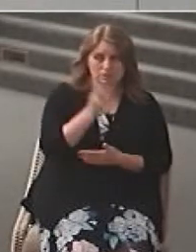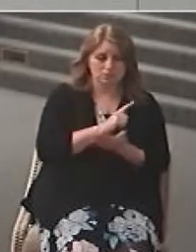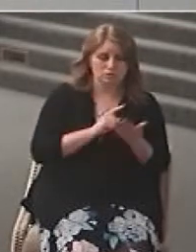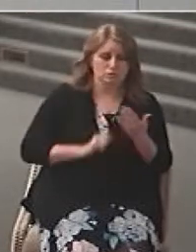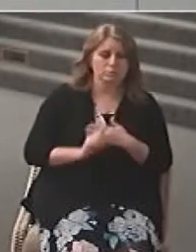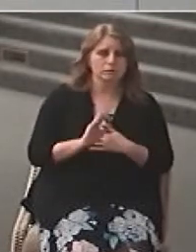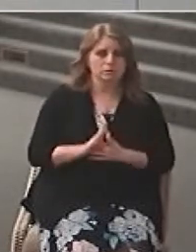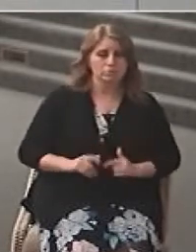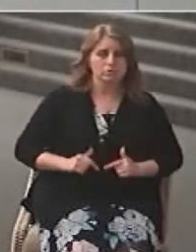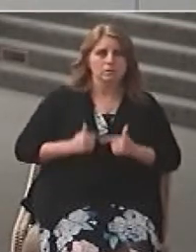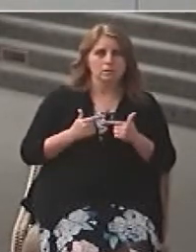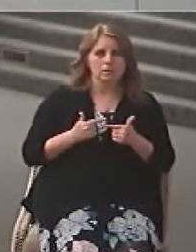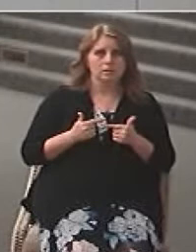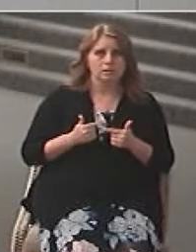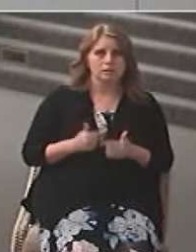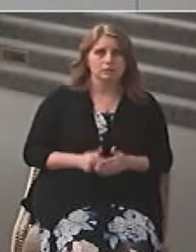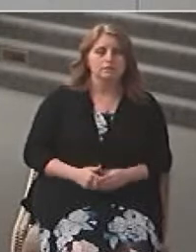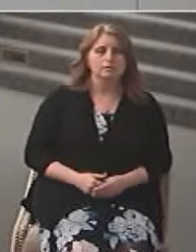life?